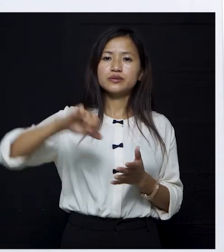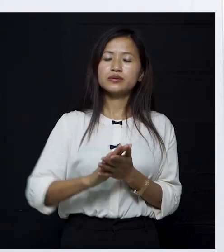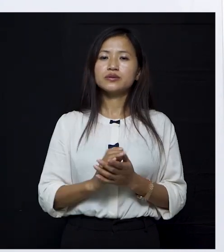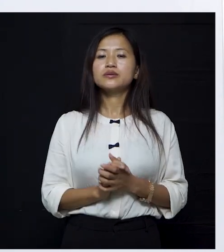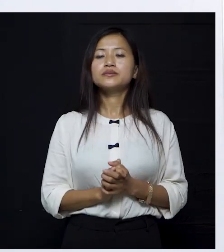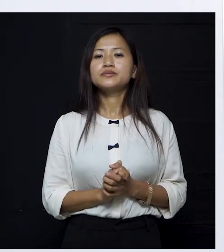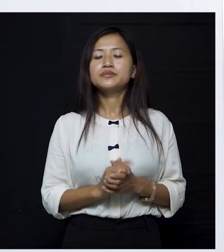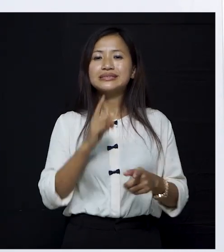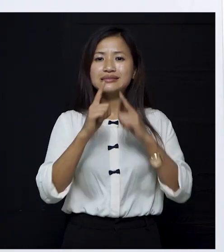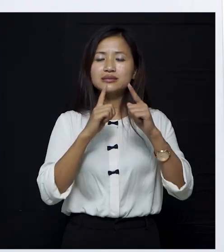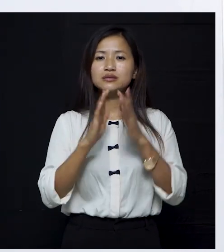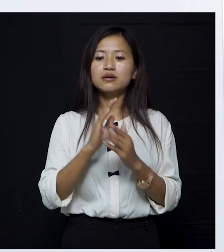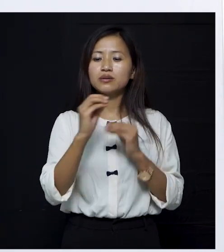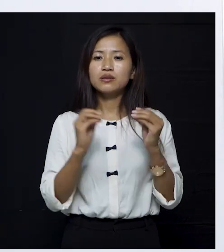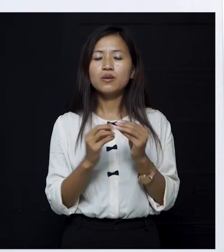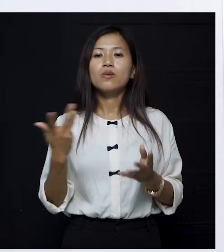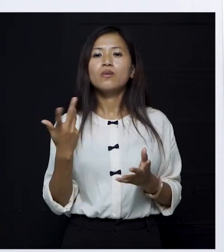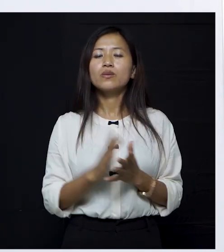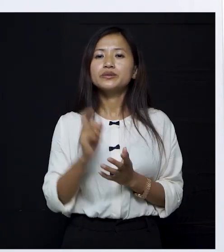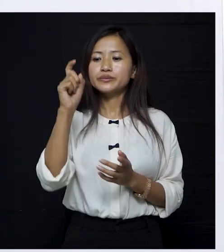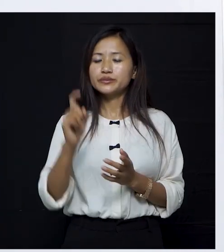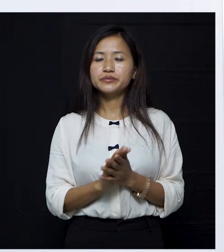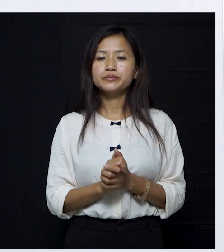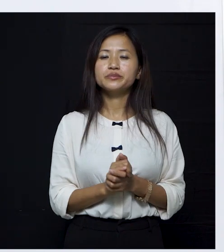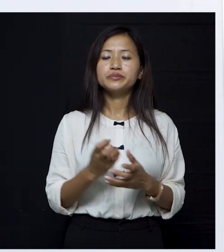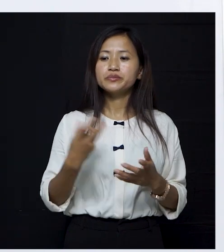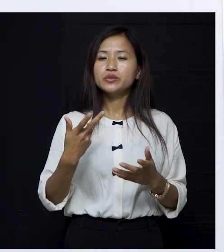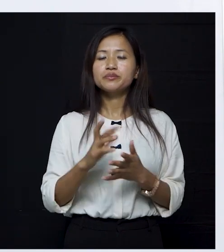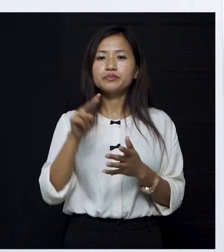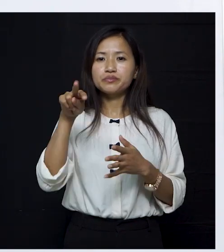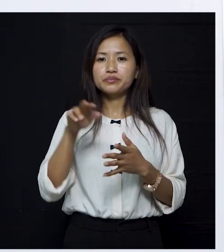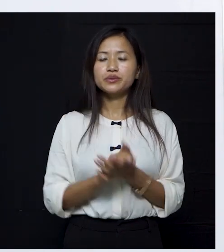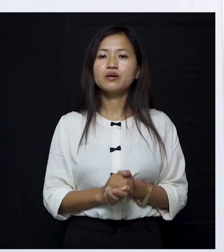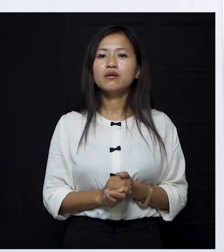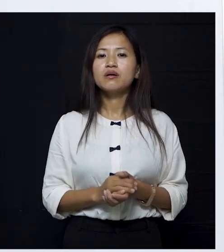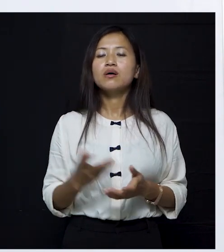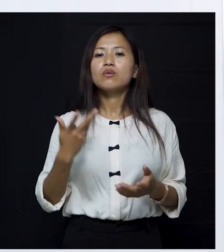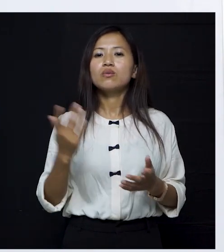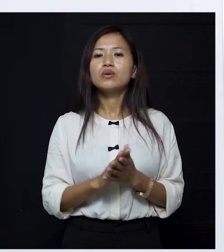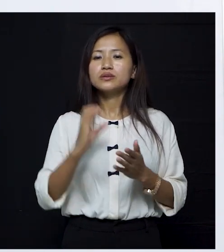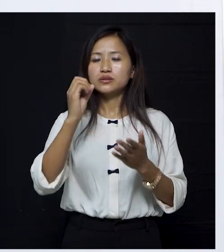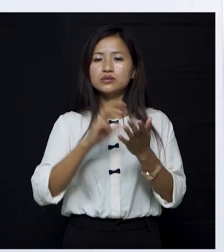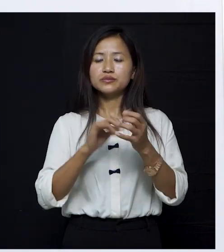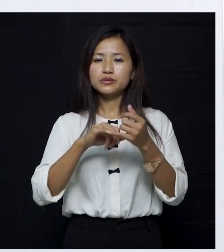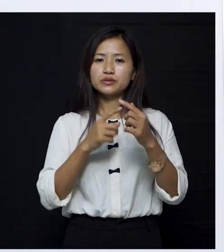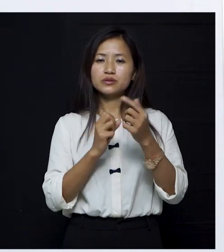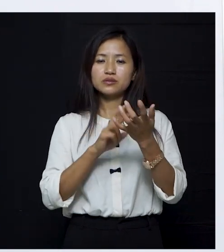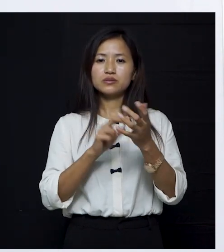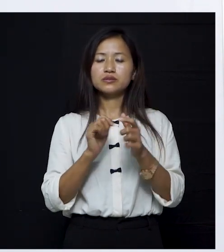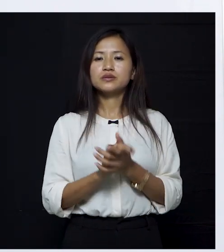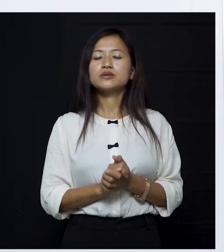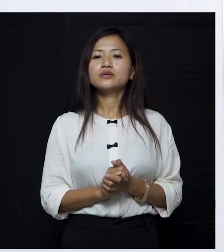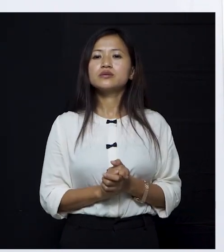awareness. We have discussed about what do we mean by consumer. We have discussed about what we meant by consumption. Then